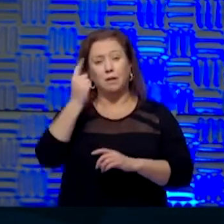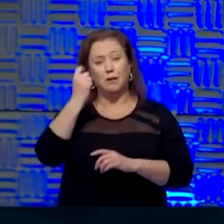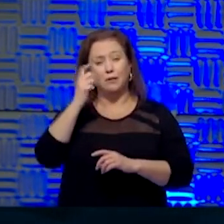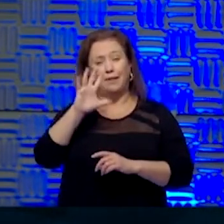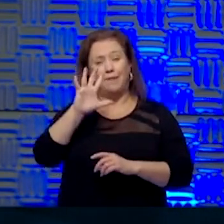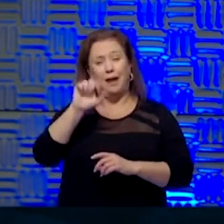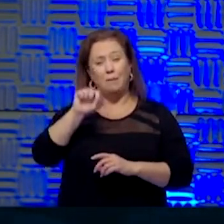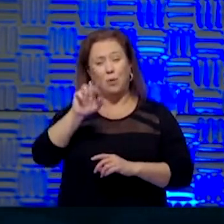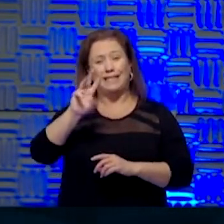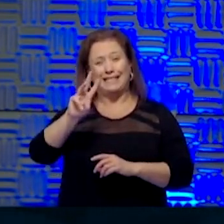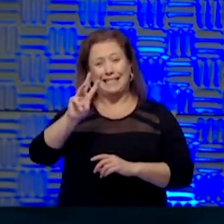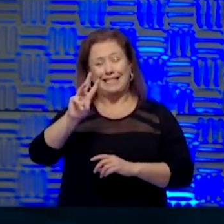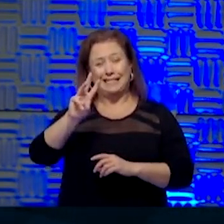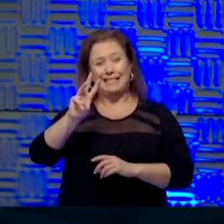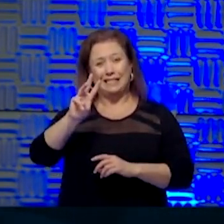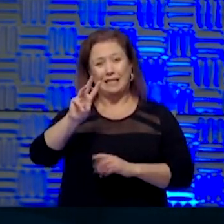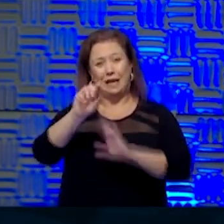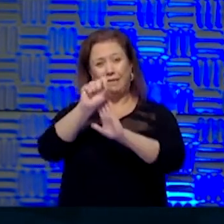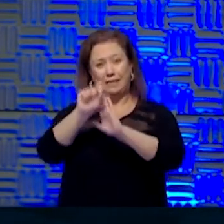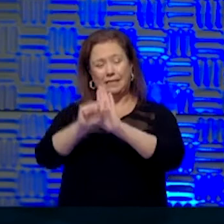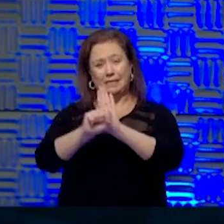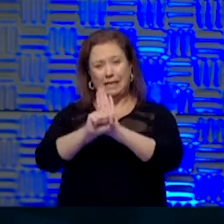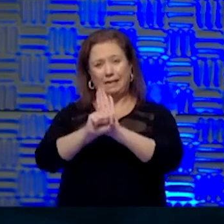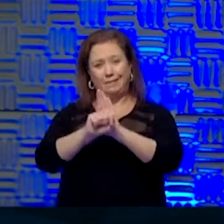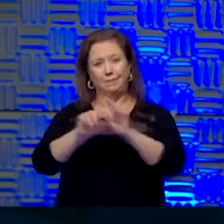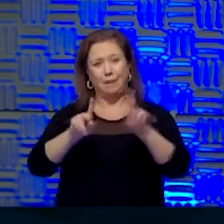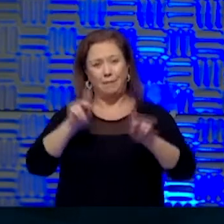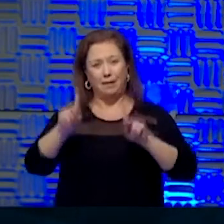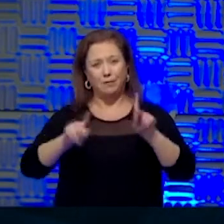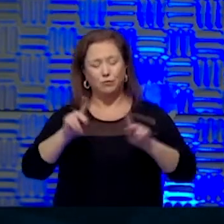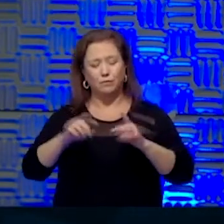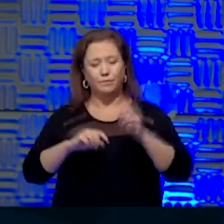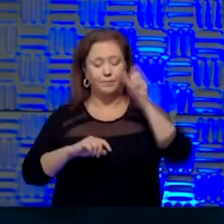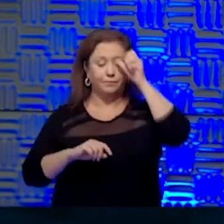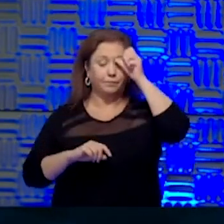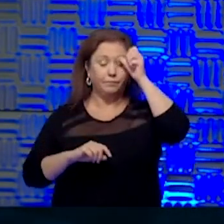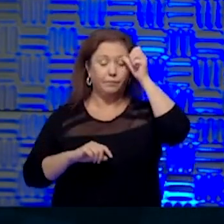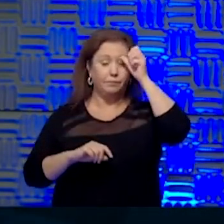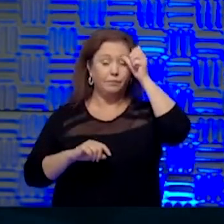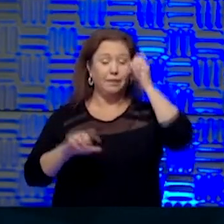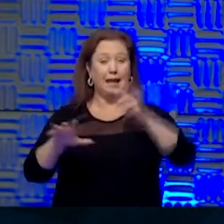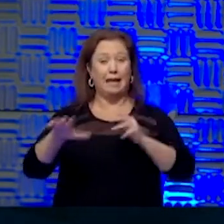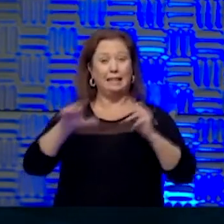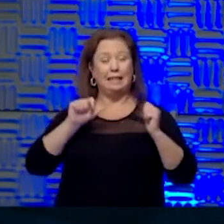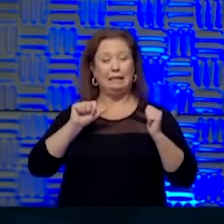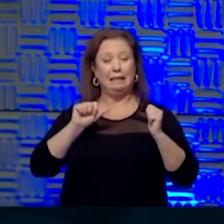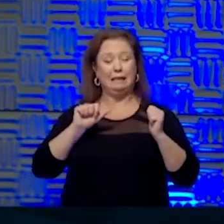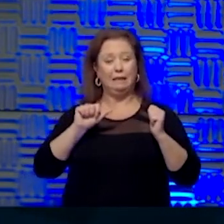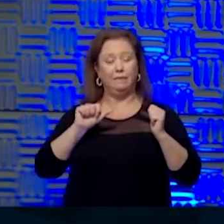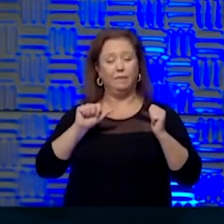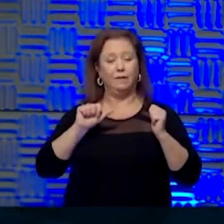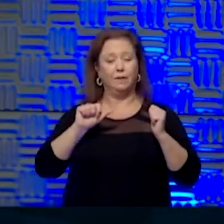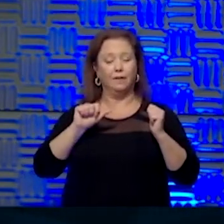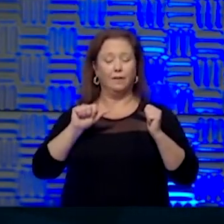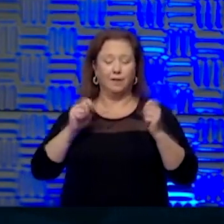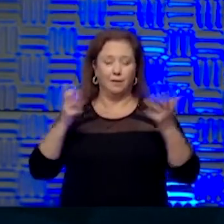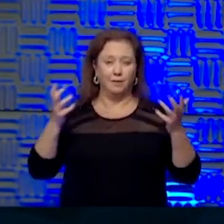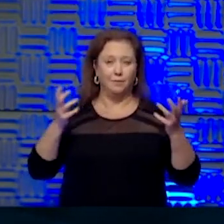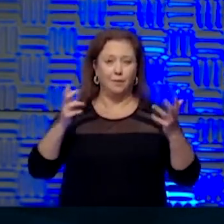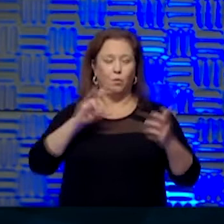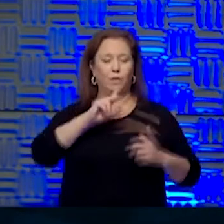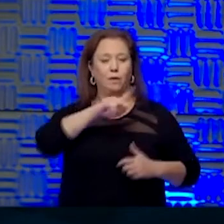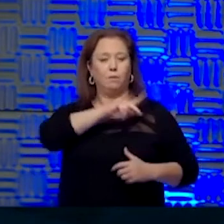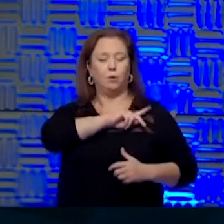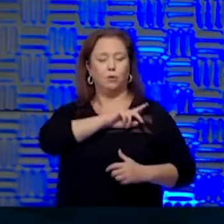5.6 of the state's population. So I leave you with a major personal